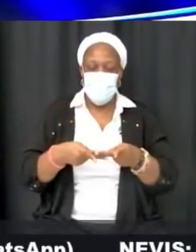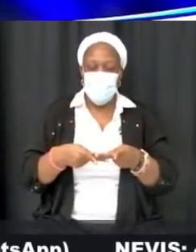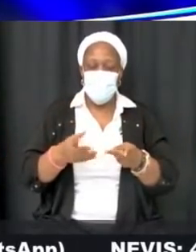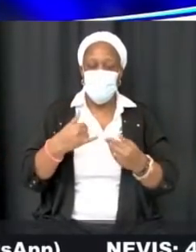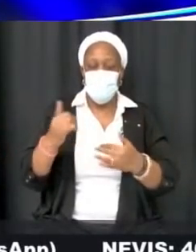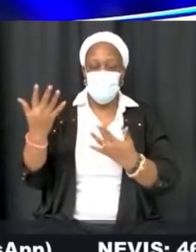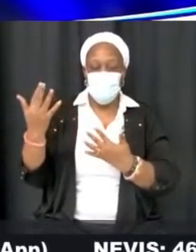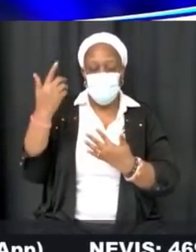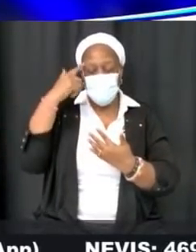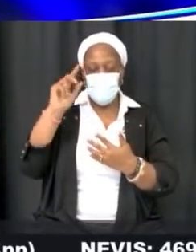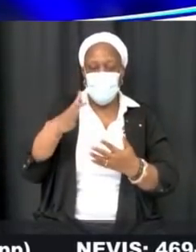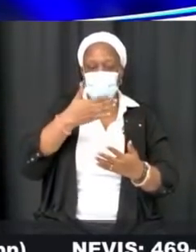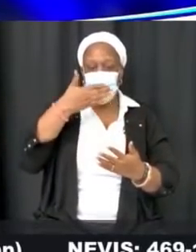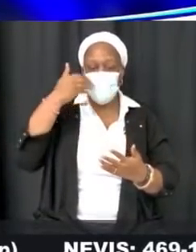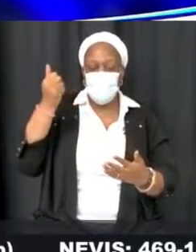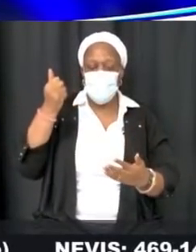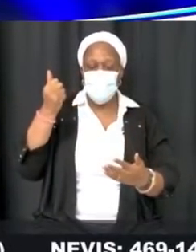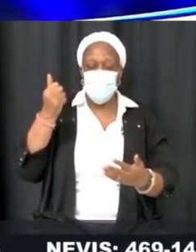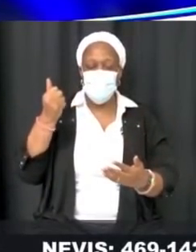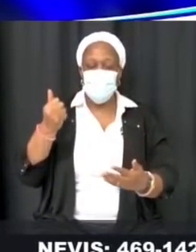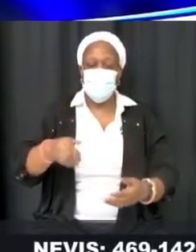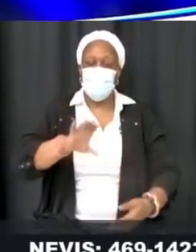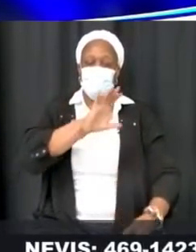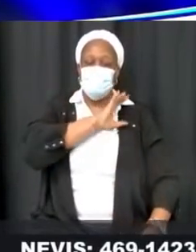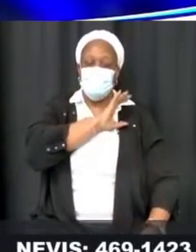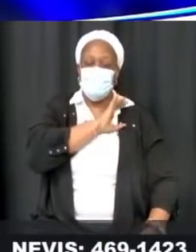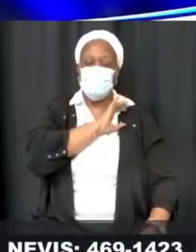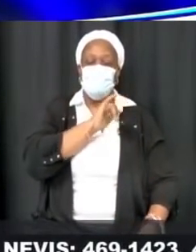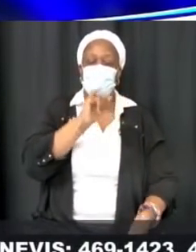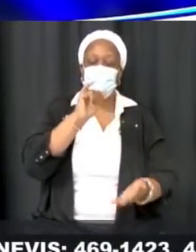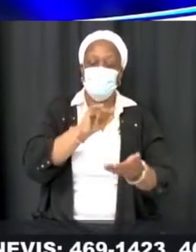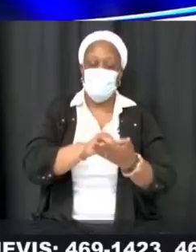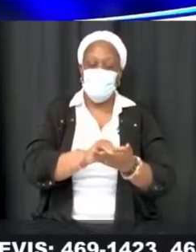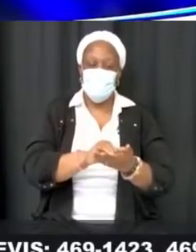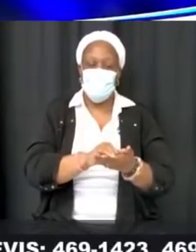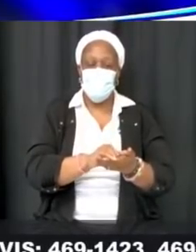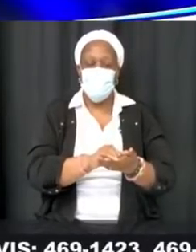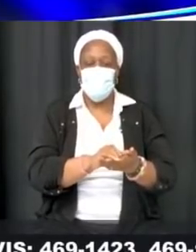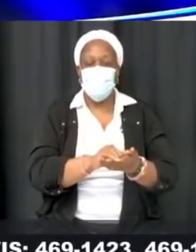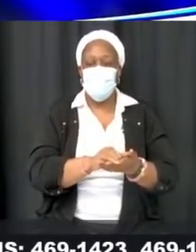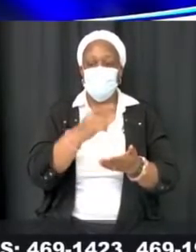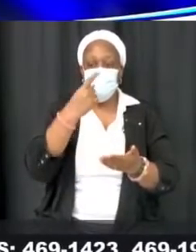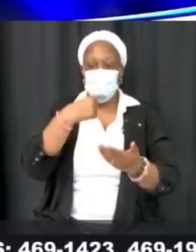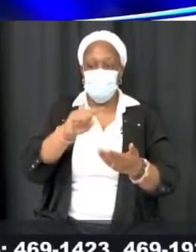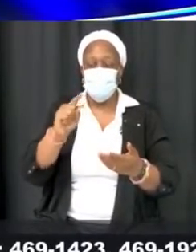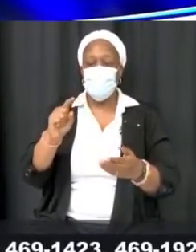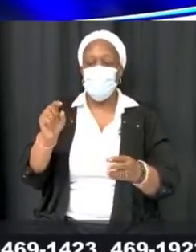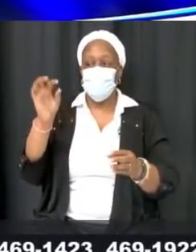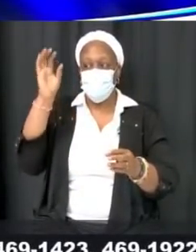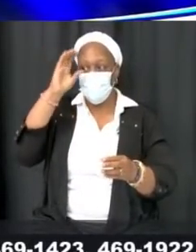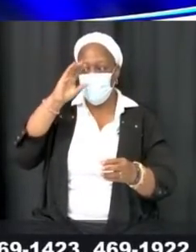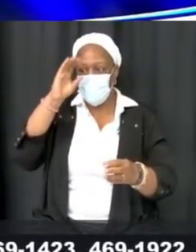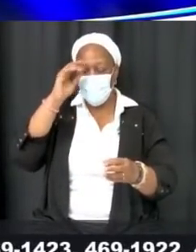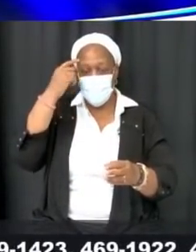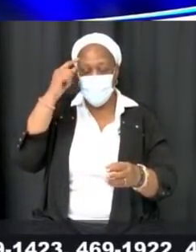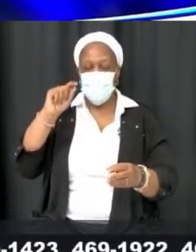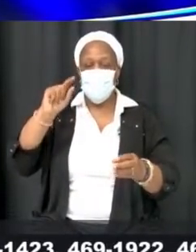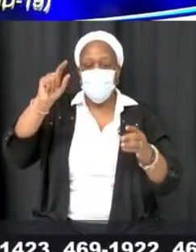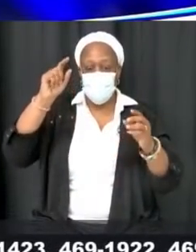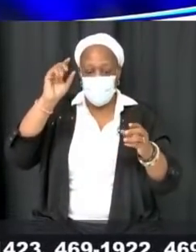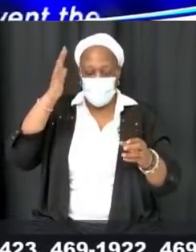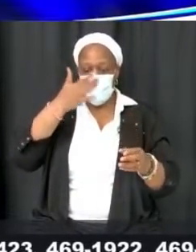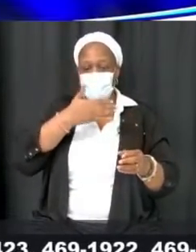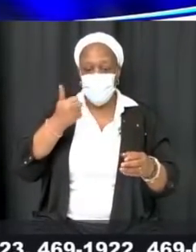recovery. The Commissioner of Police has directed that these incidents be investigated with a view to bring